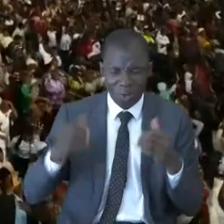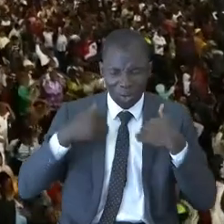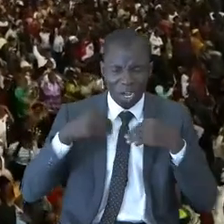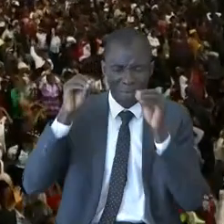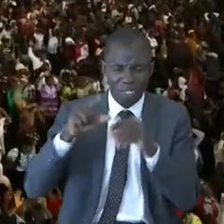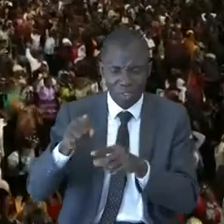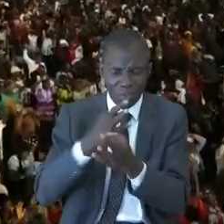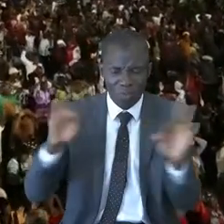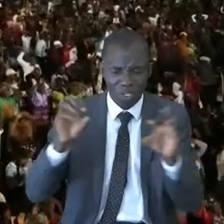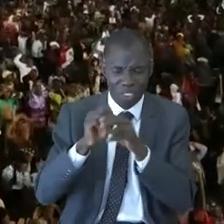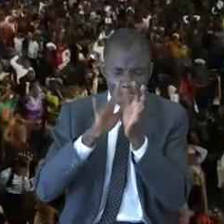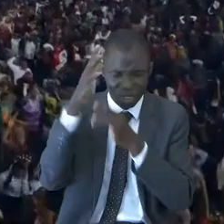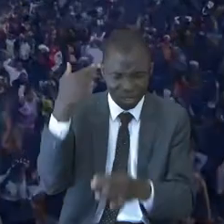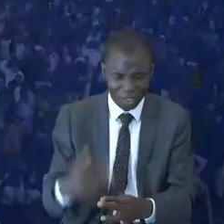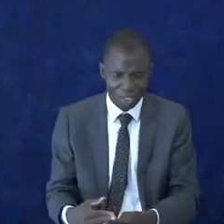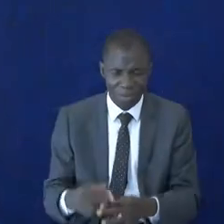you free.